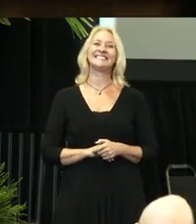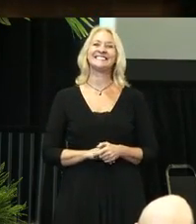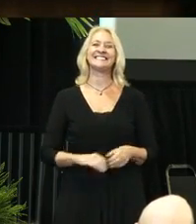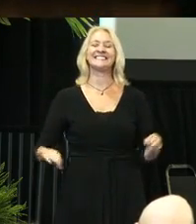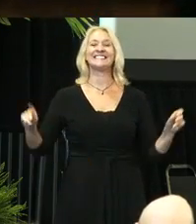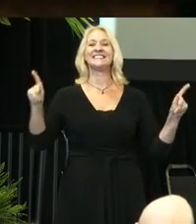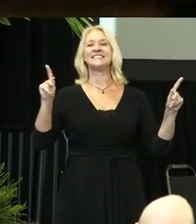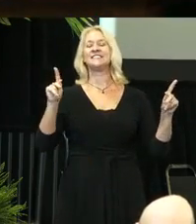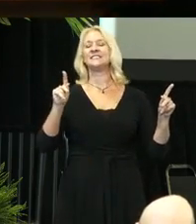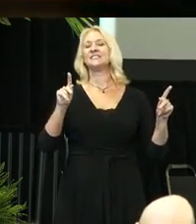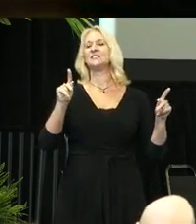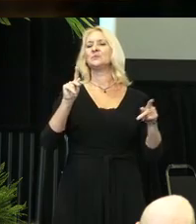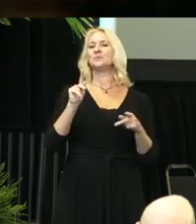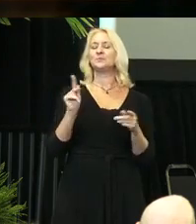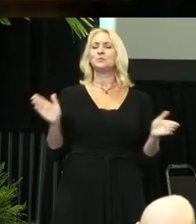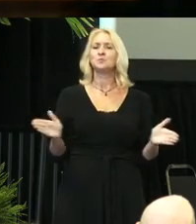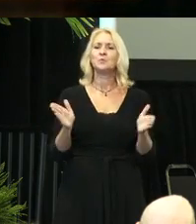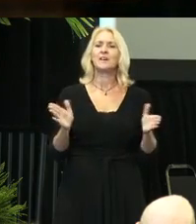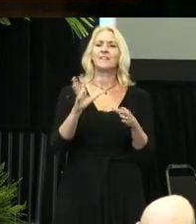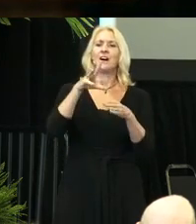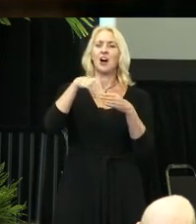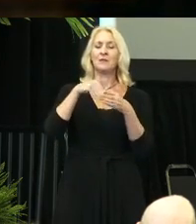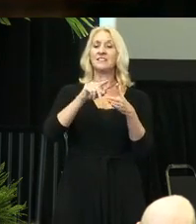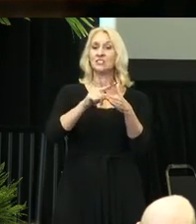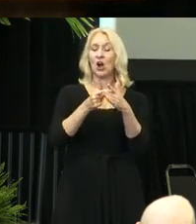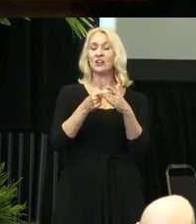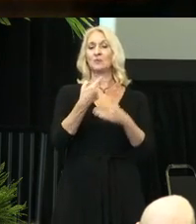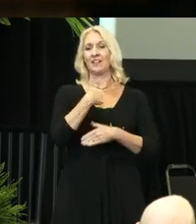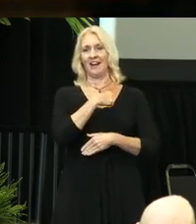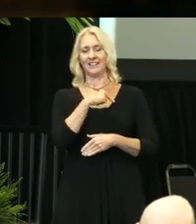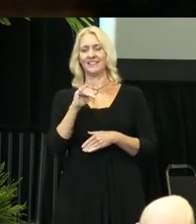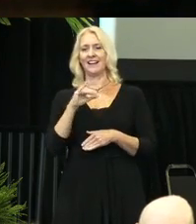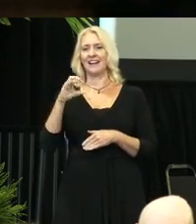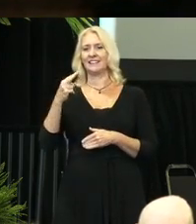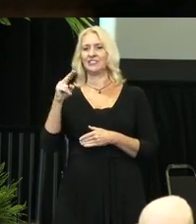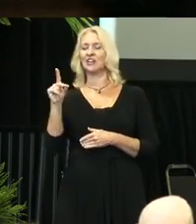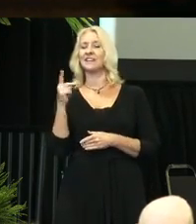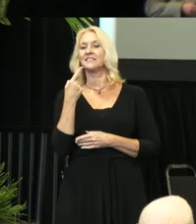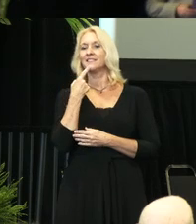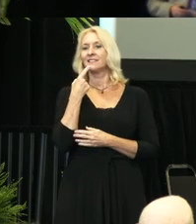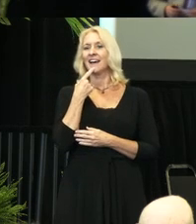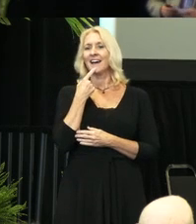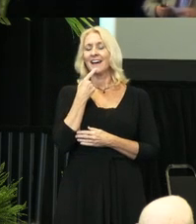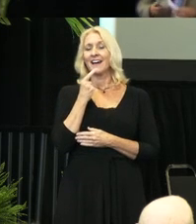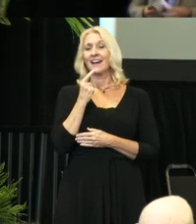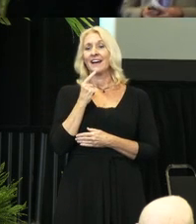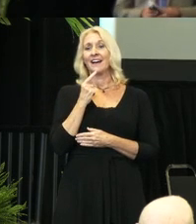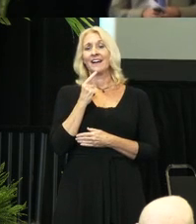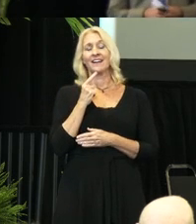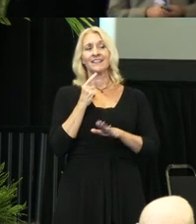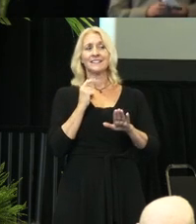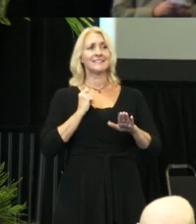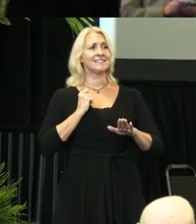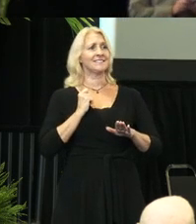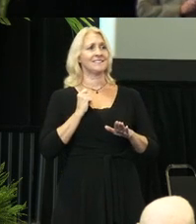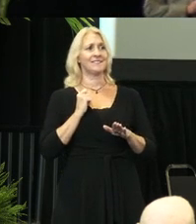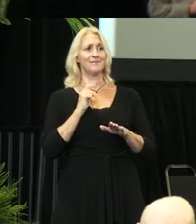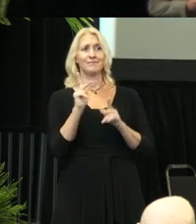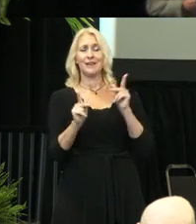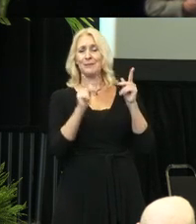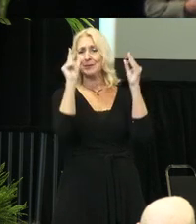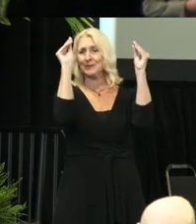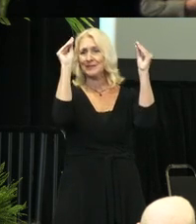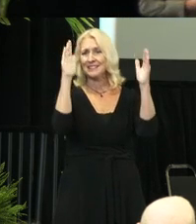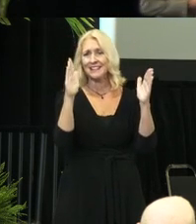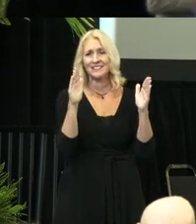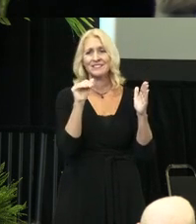Well, engagement begins with us, even though Chad said, look, but you know, faculty, don't sell ourselves short. And I really wish more